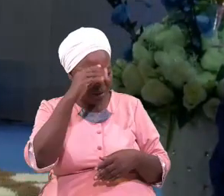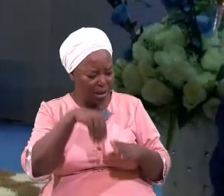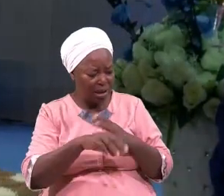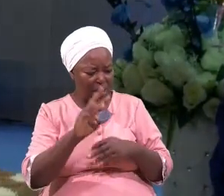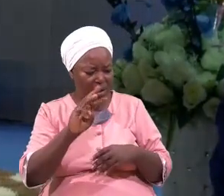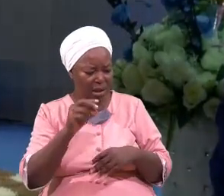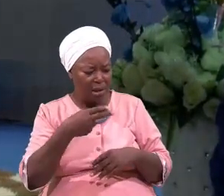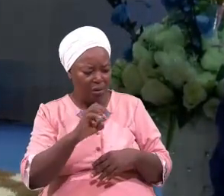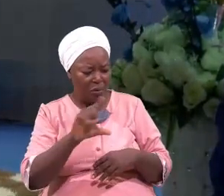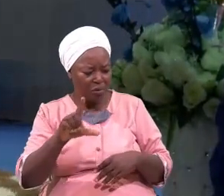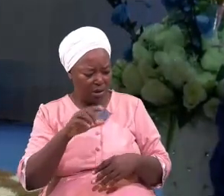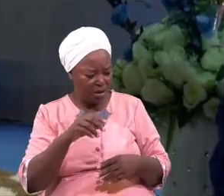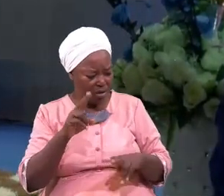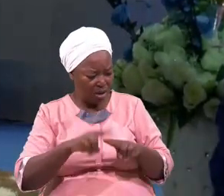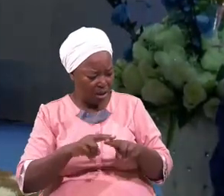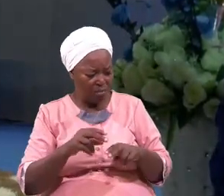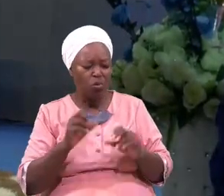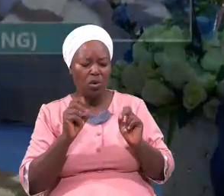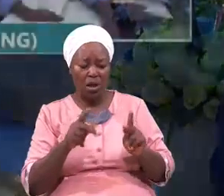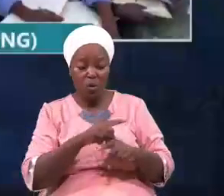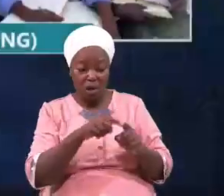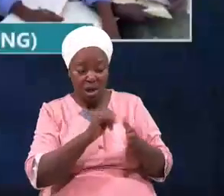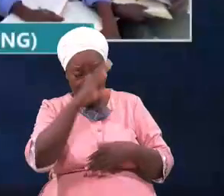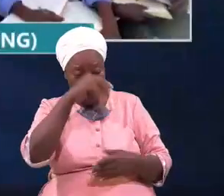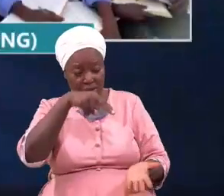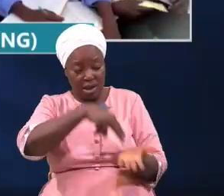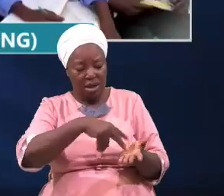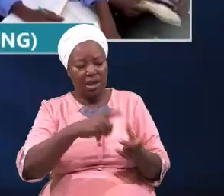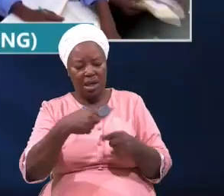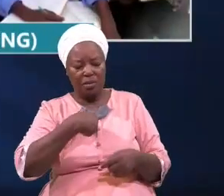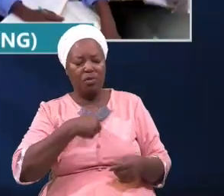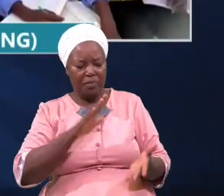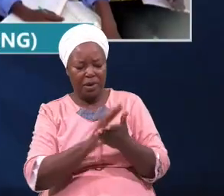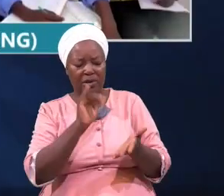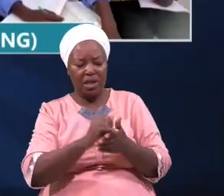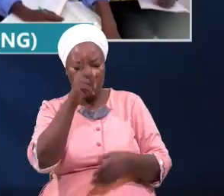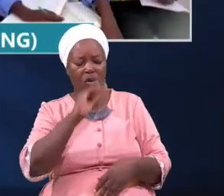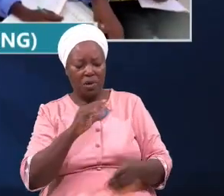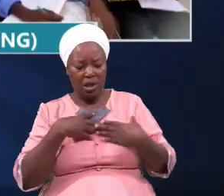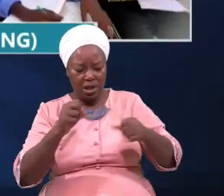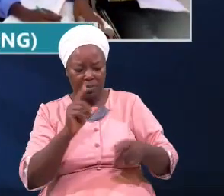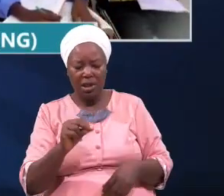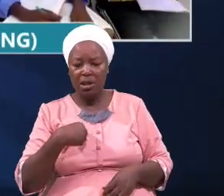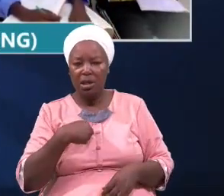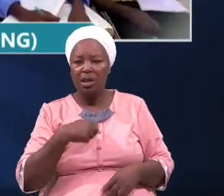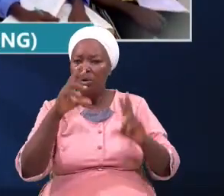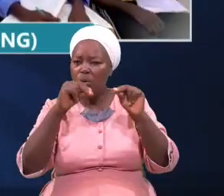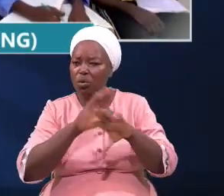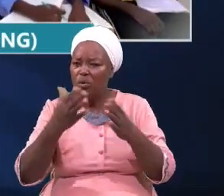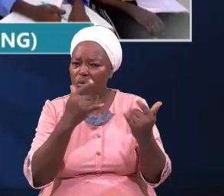he rises up, then I will believe God will heal me. No, don't wait for anybody.